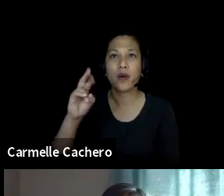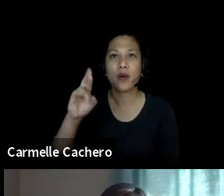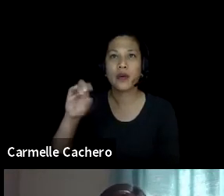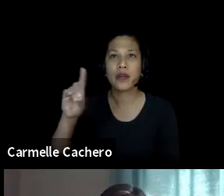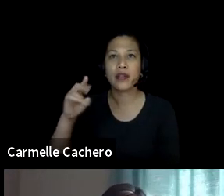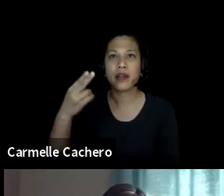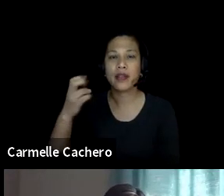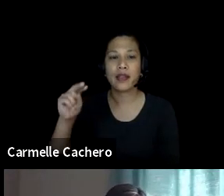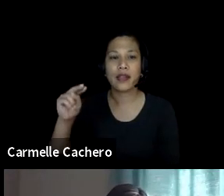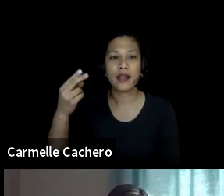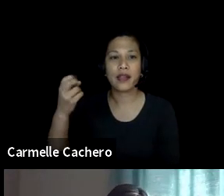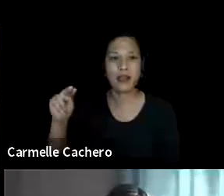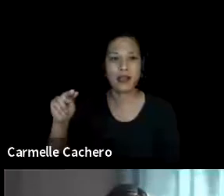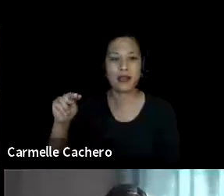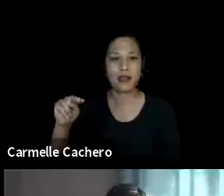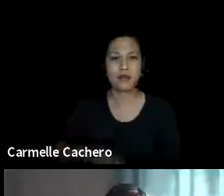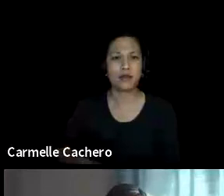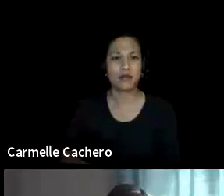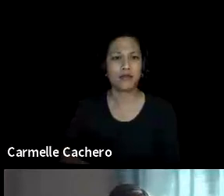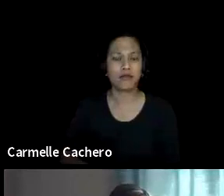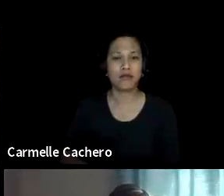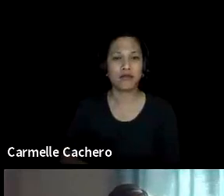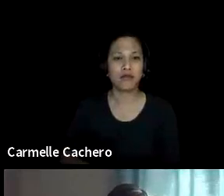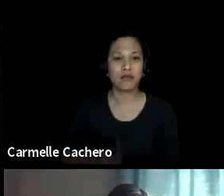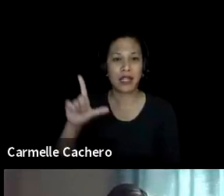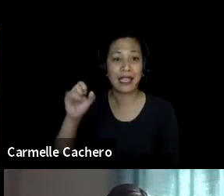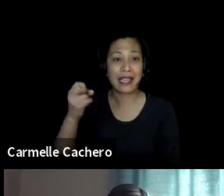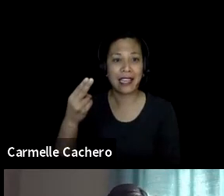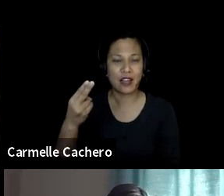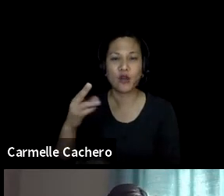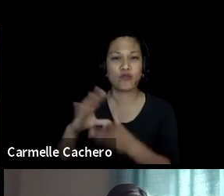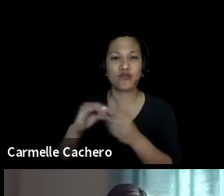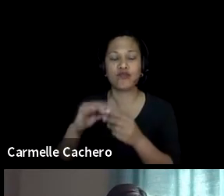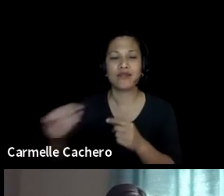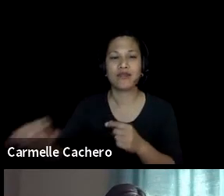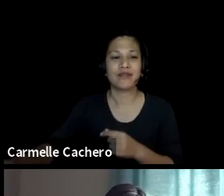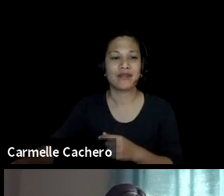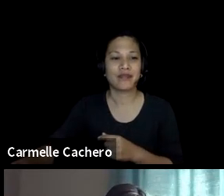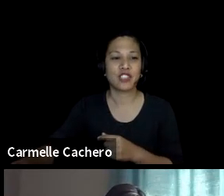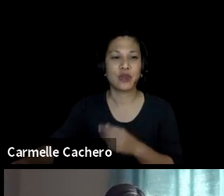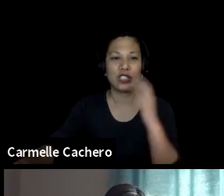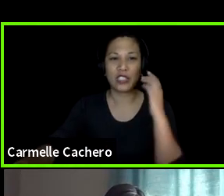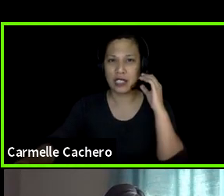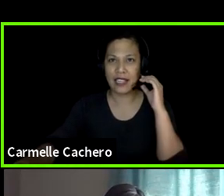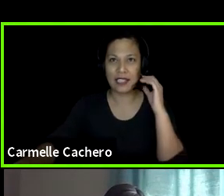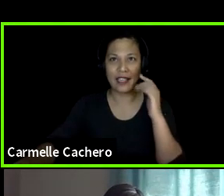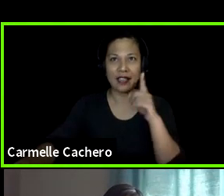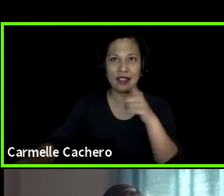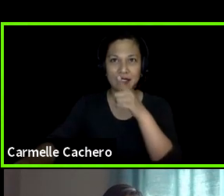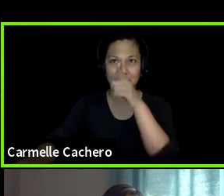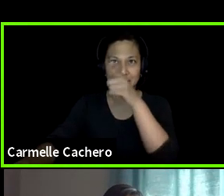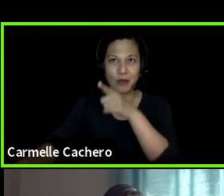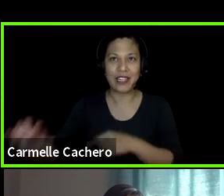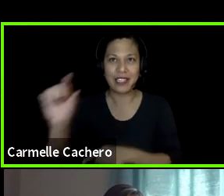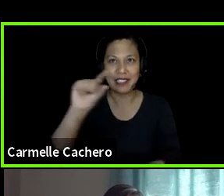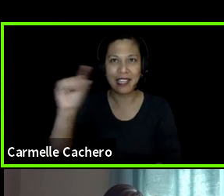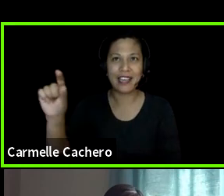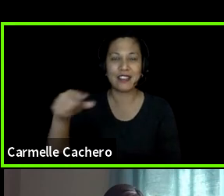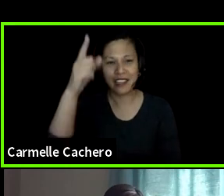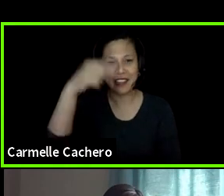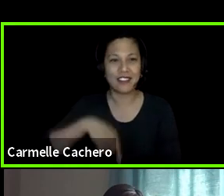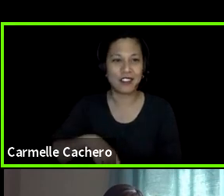So I think Carmel has a question from Leah, or no. Okay. She was just asking, what